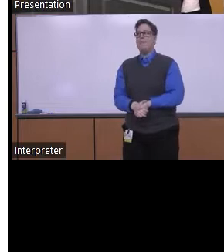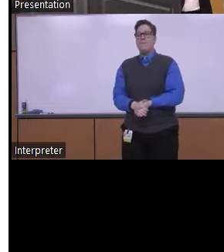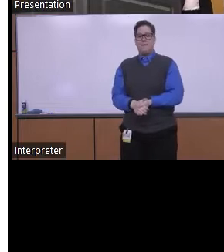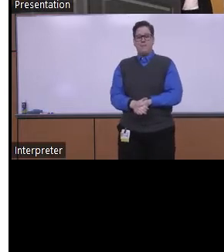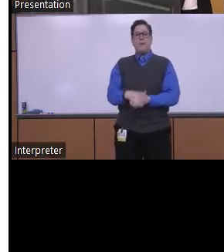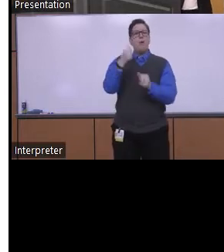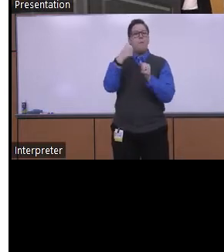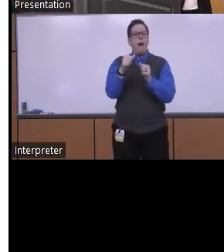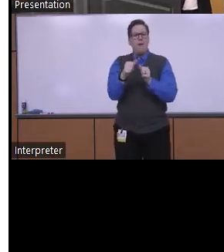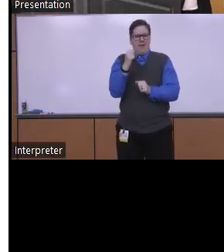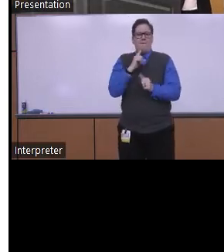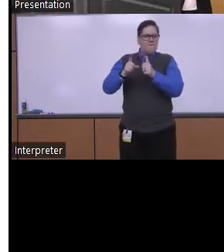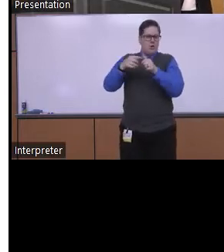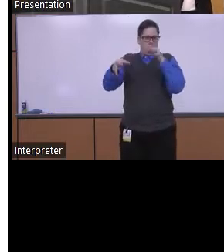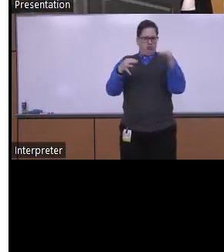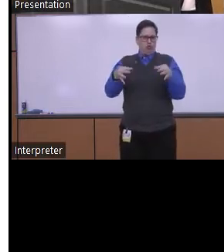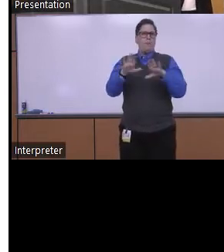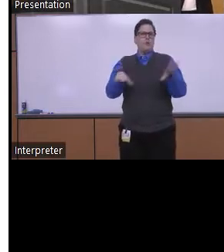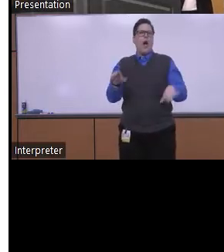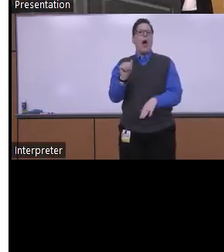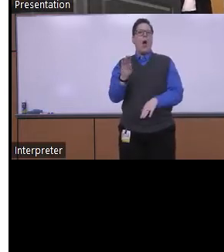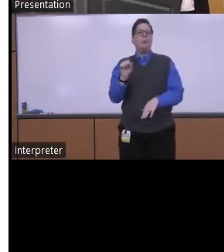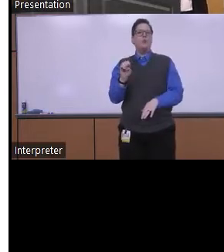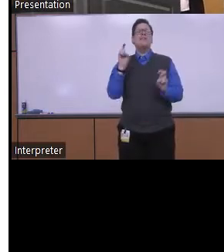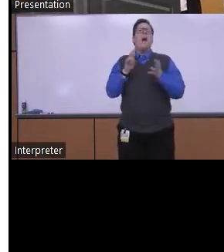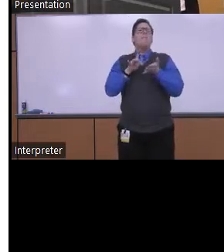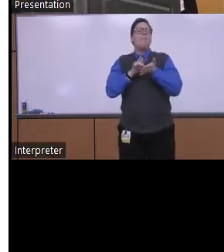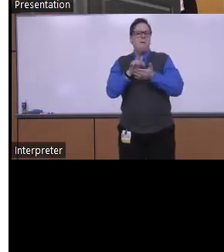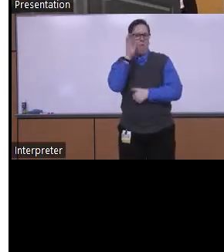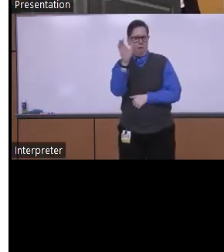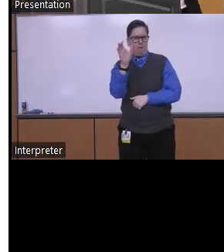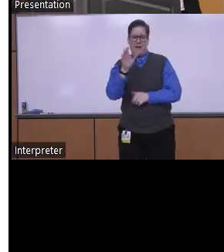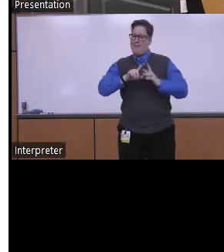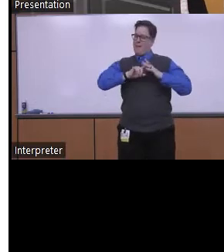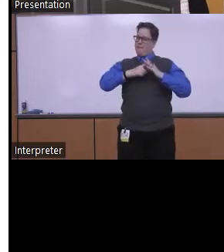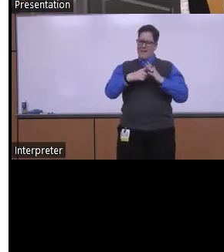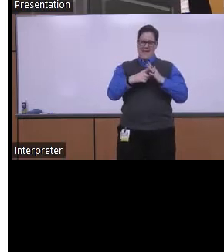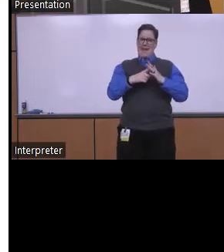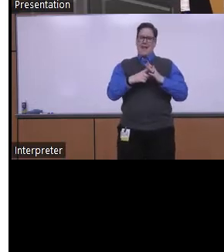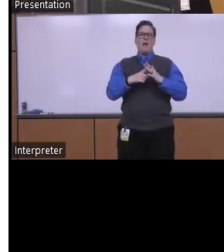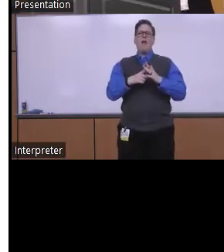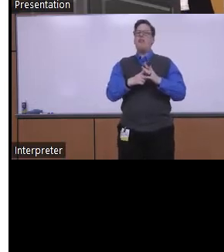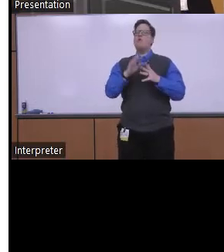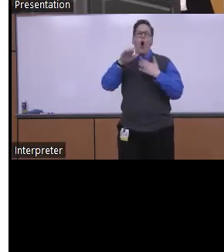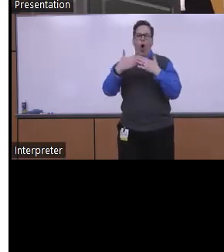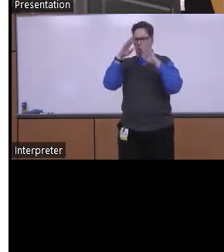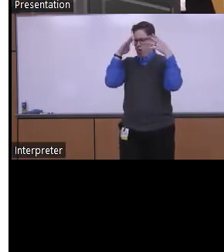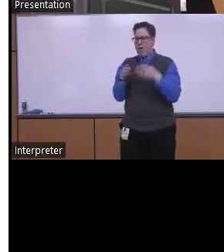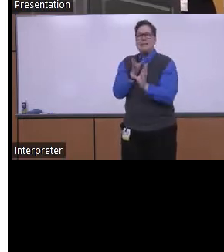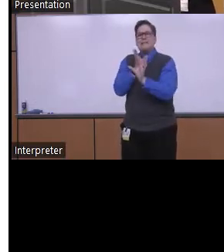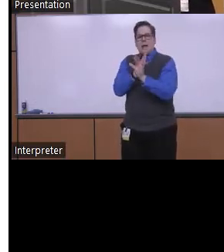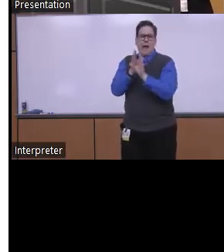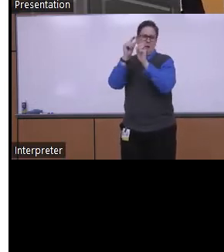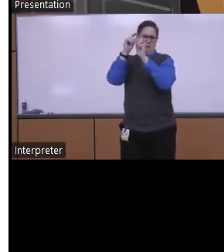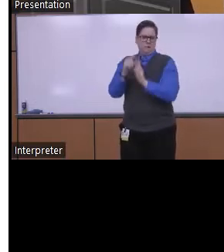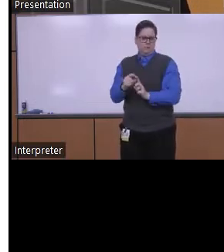remember that this is kind of the first description of child abuse as a medical concept. And from the very beginning, it was steeped in psychological